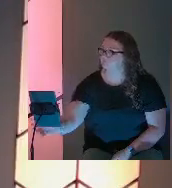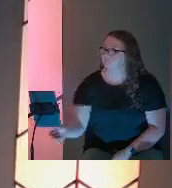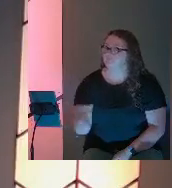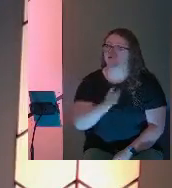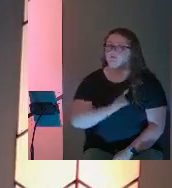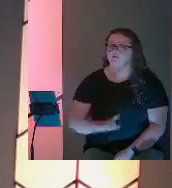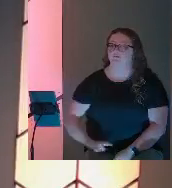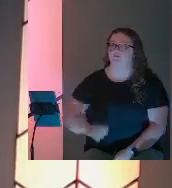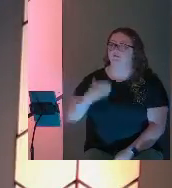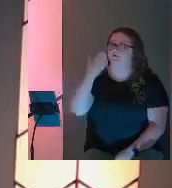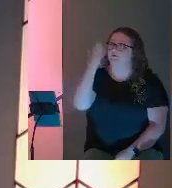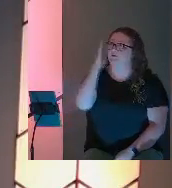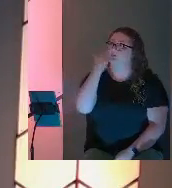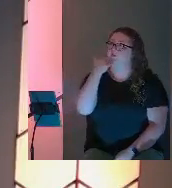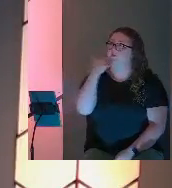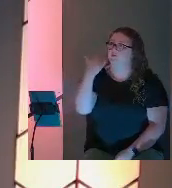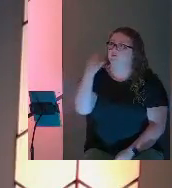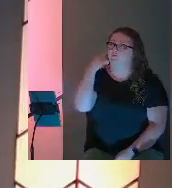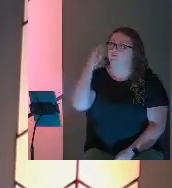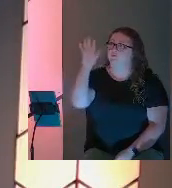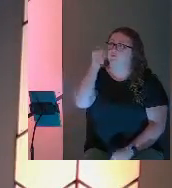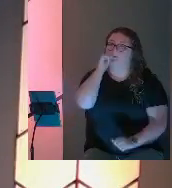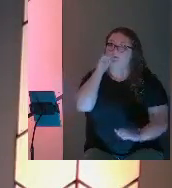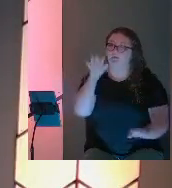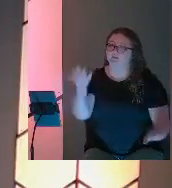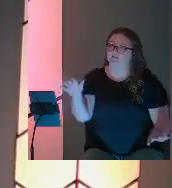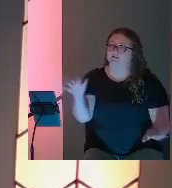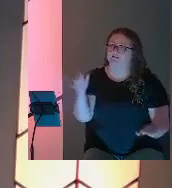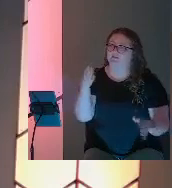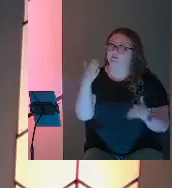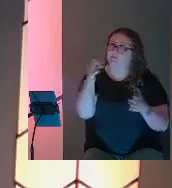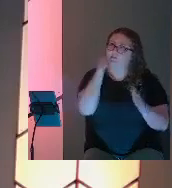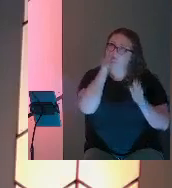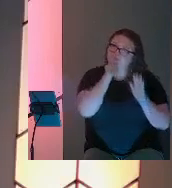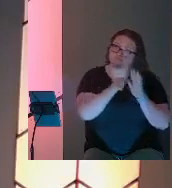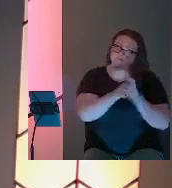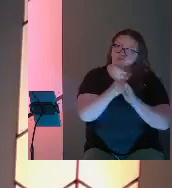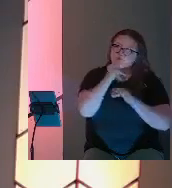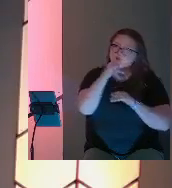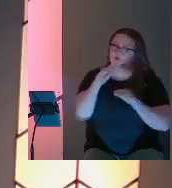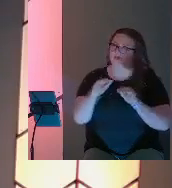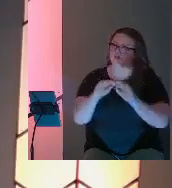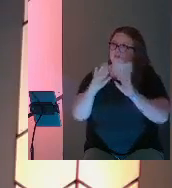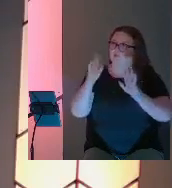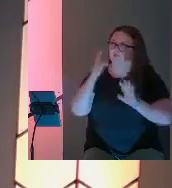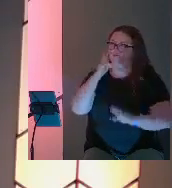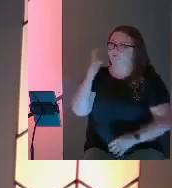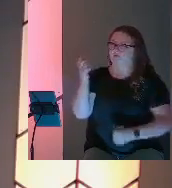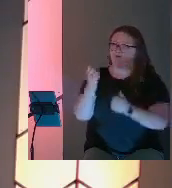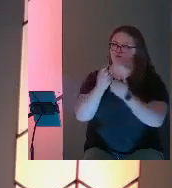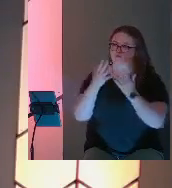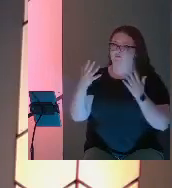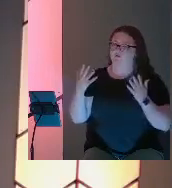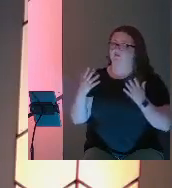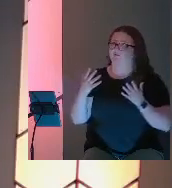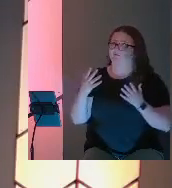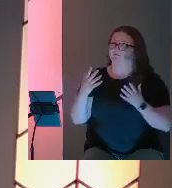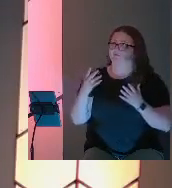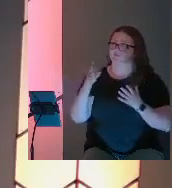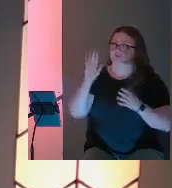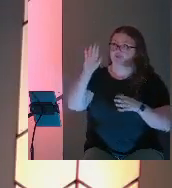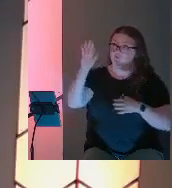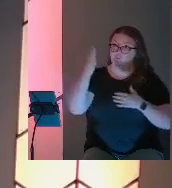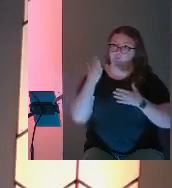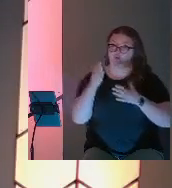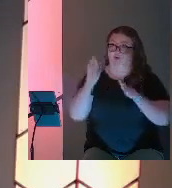God, we just thank you for your blessings in disguise. God, that we don't see what you see, that your ways are